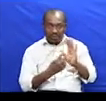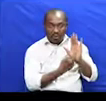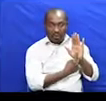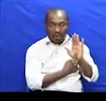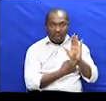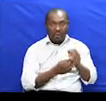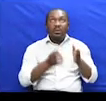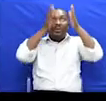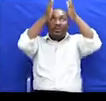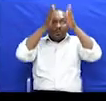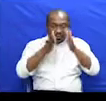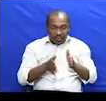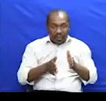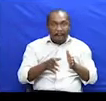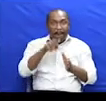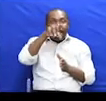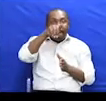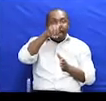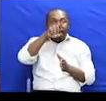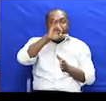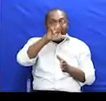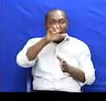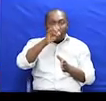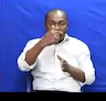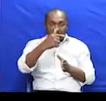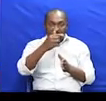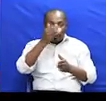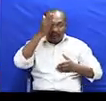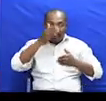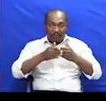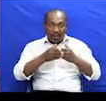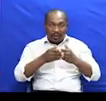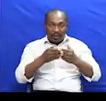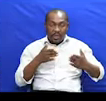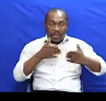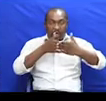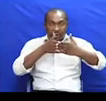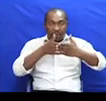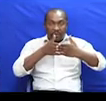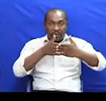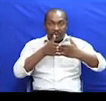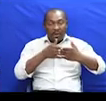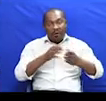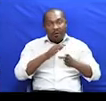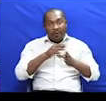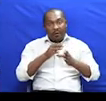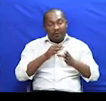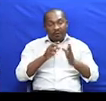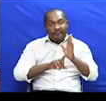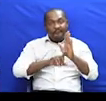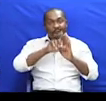the pilot, the final volume or the end point was reached when the volume used to reach